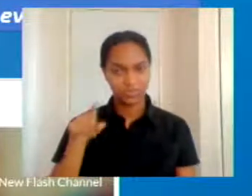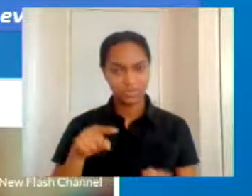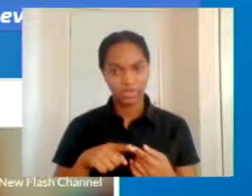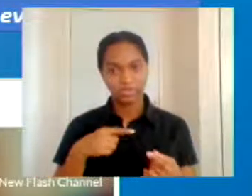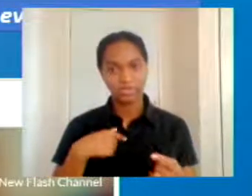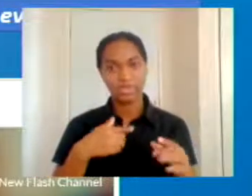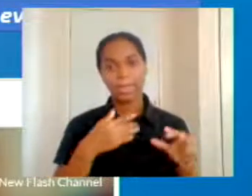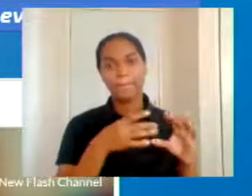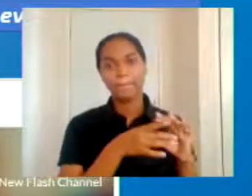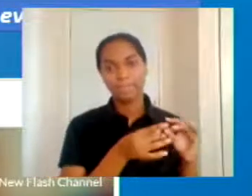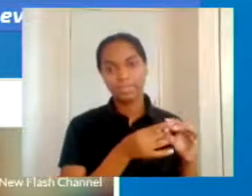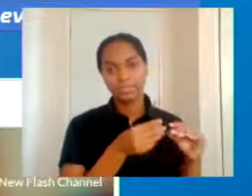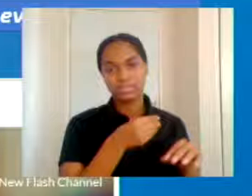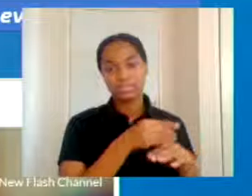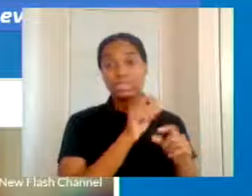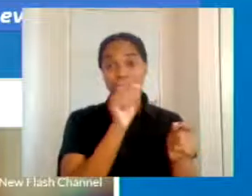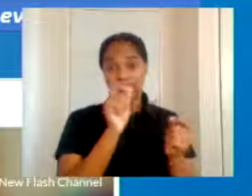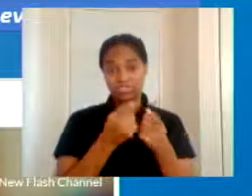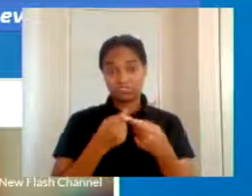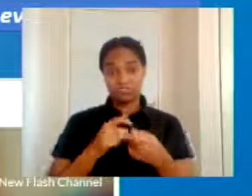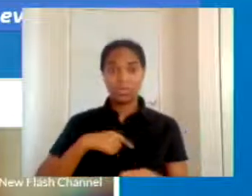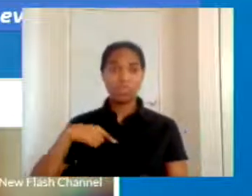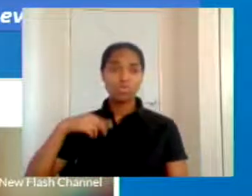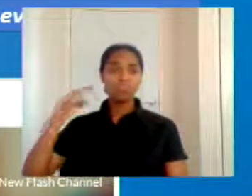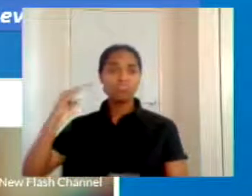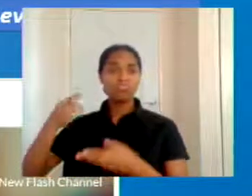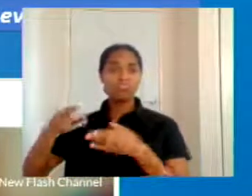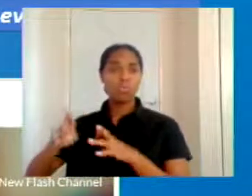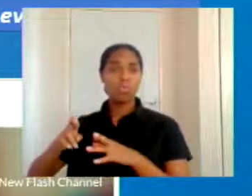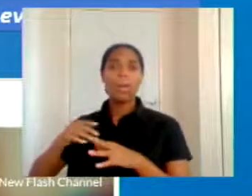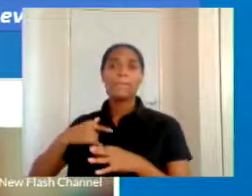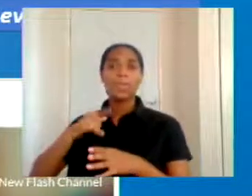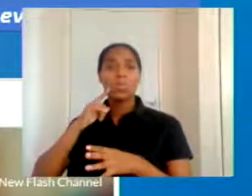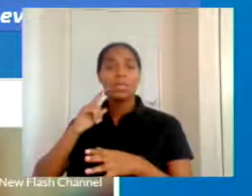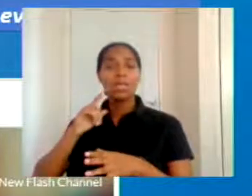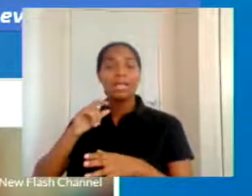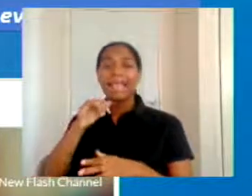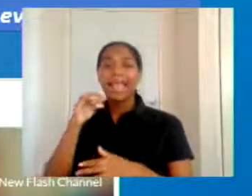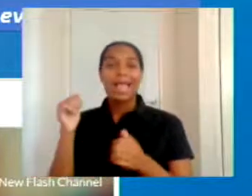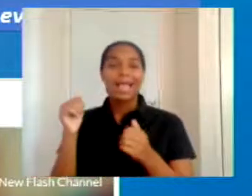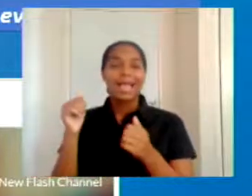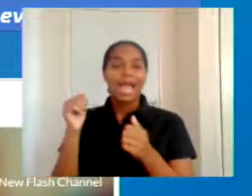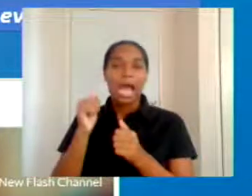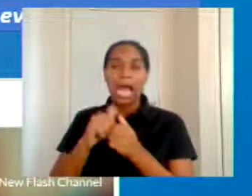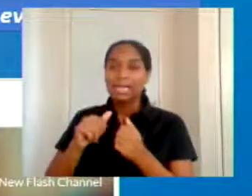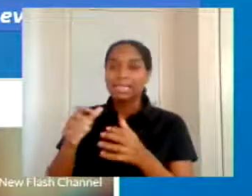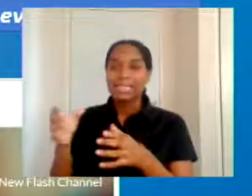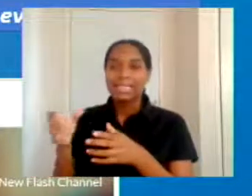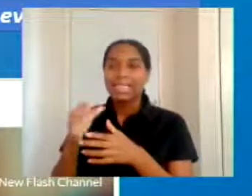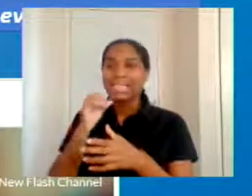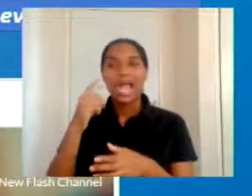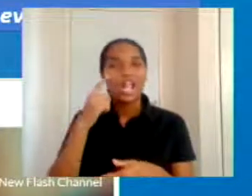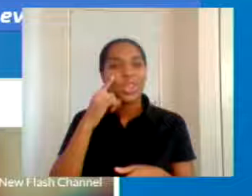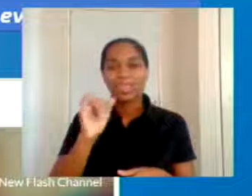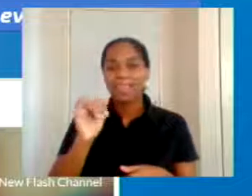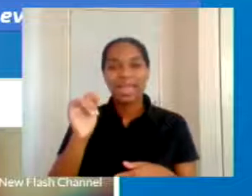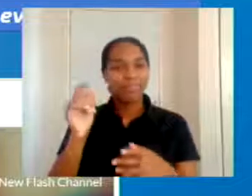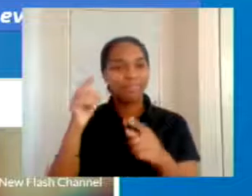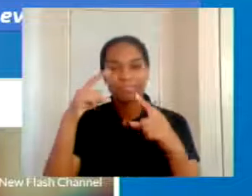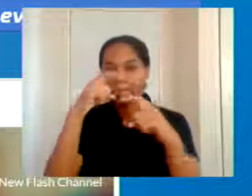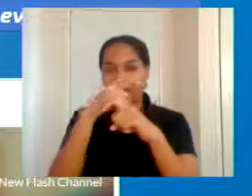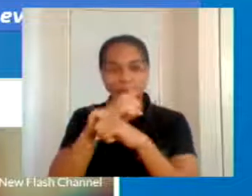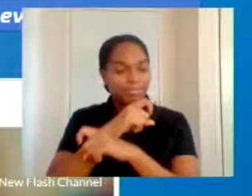messages, especially from our newsroom, I will tie them all together, I promise you. It won't look that complicated. So from